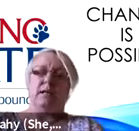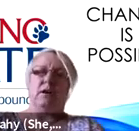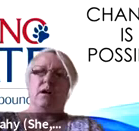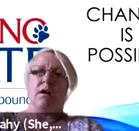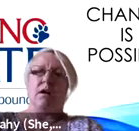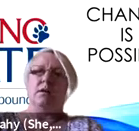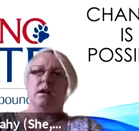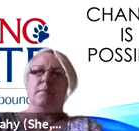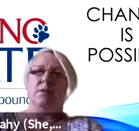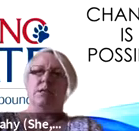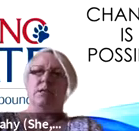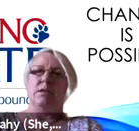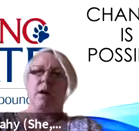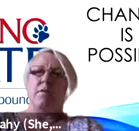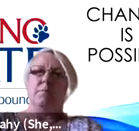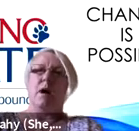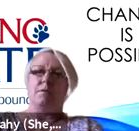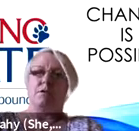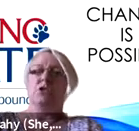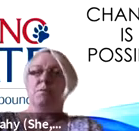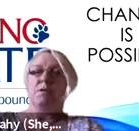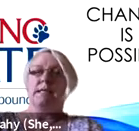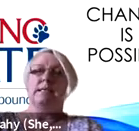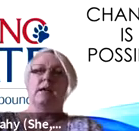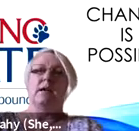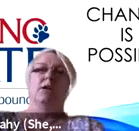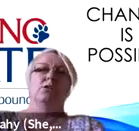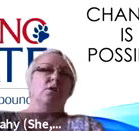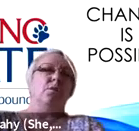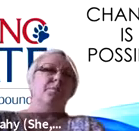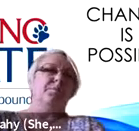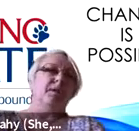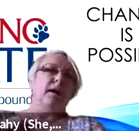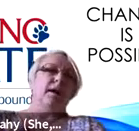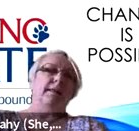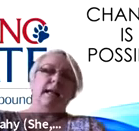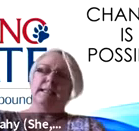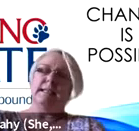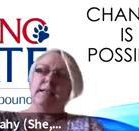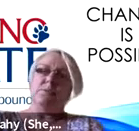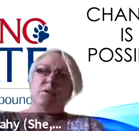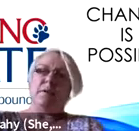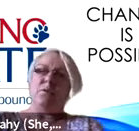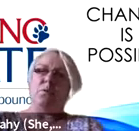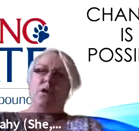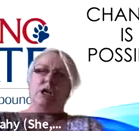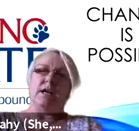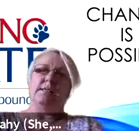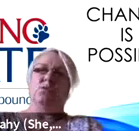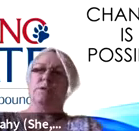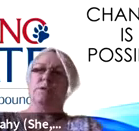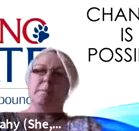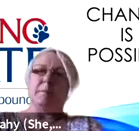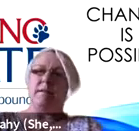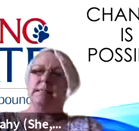in particular our minority impoverished communities. So in the 1980s, we know about the war on